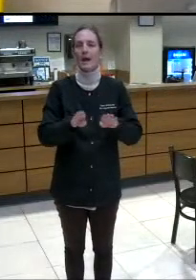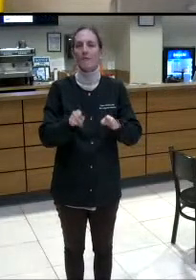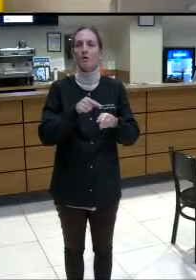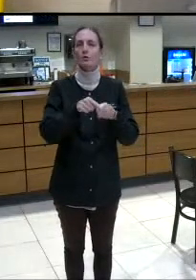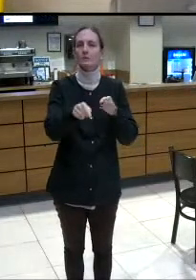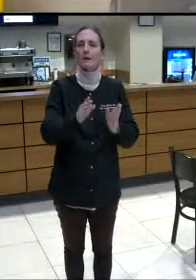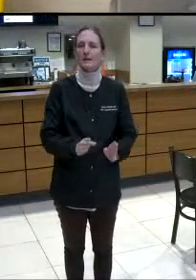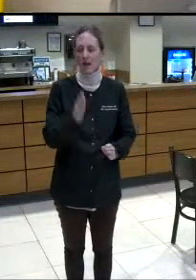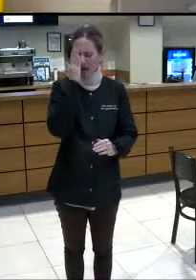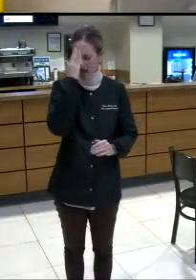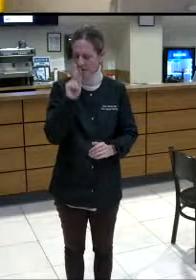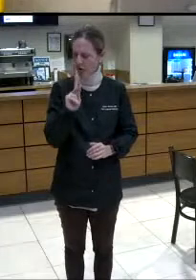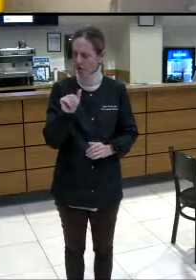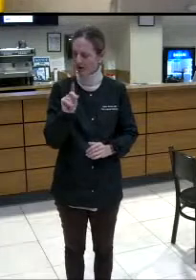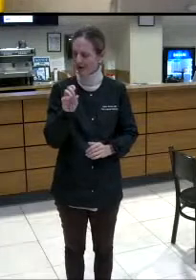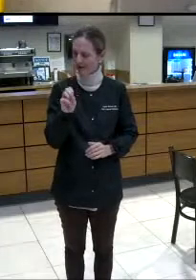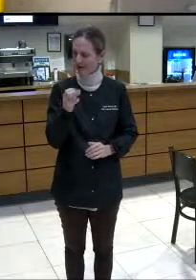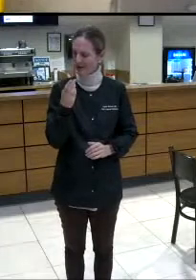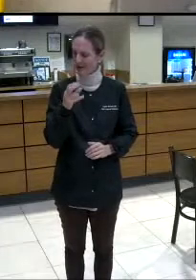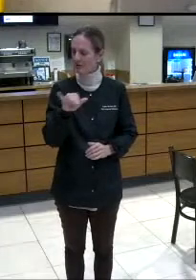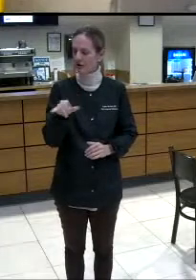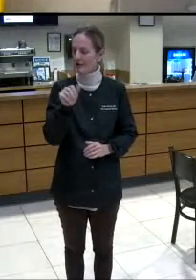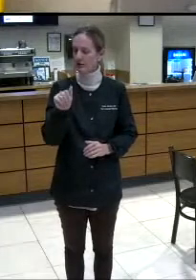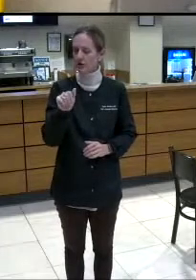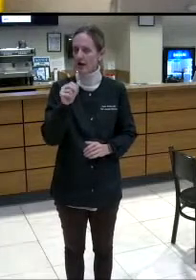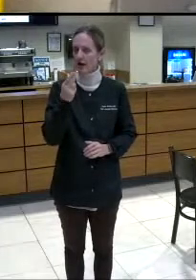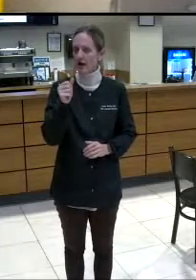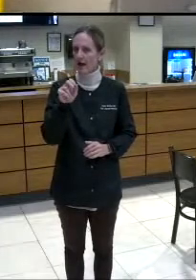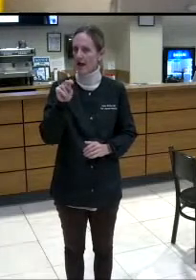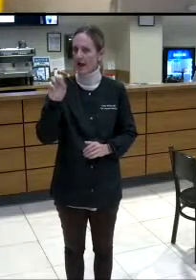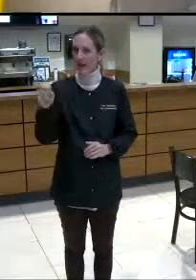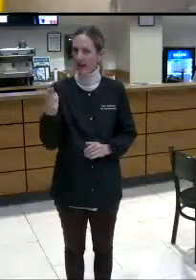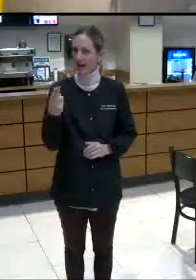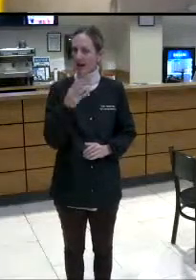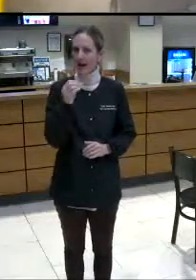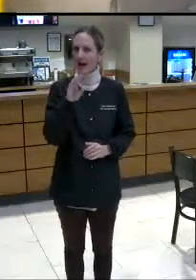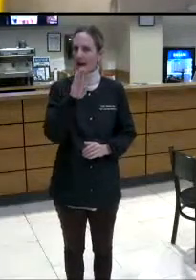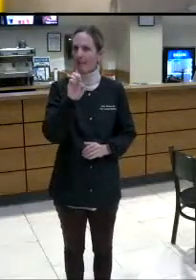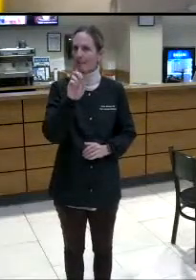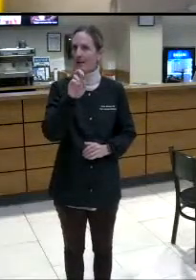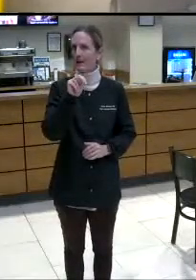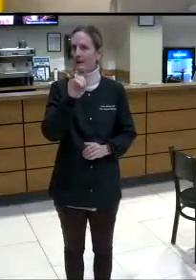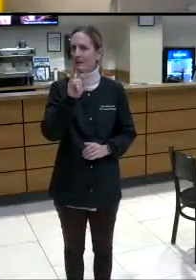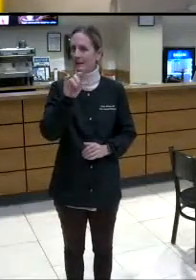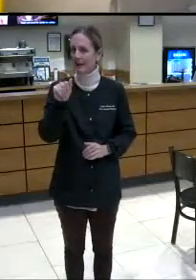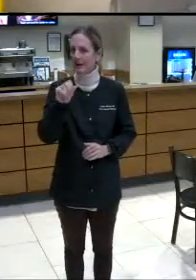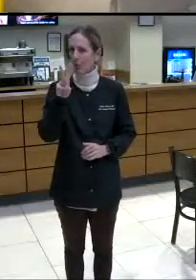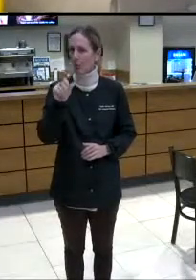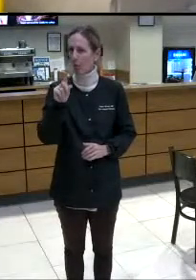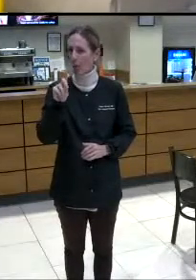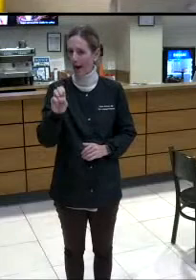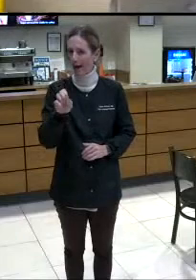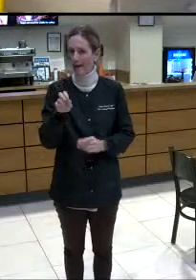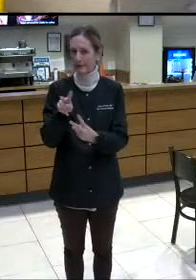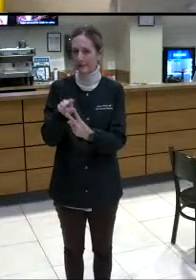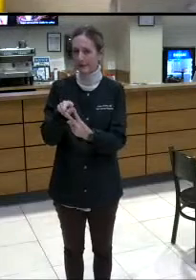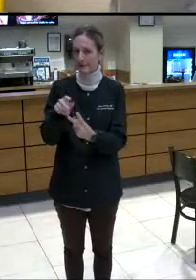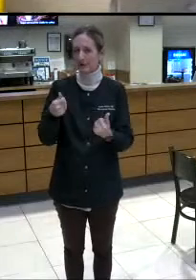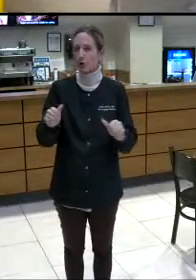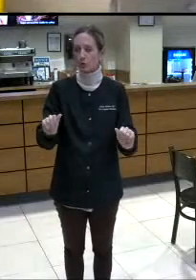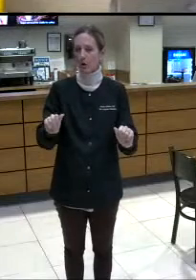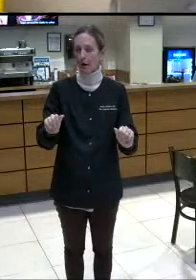Khadijah Hanna and Benita Wade are definitely working to try to get that rolled out. And so as soon as we